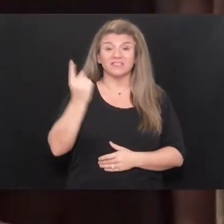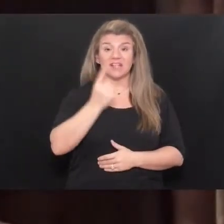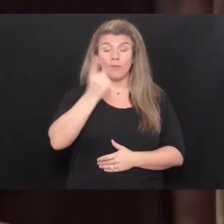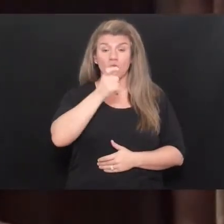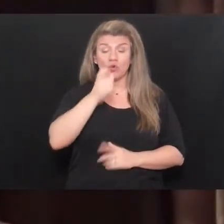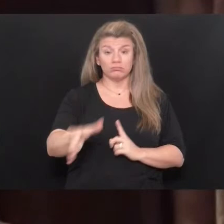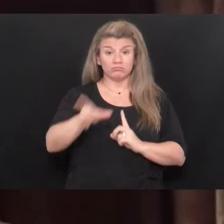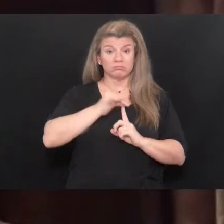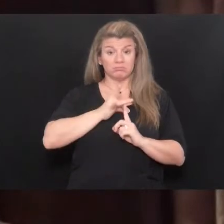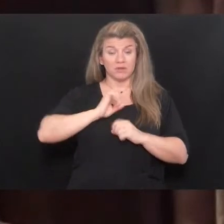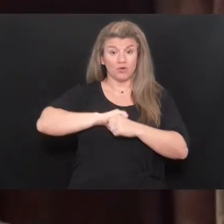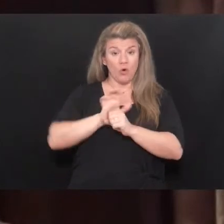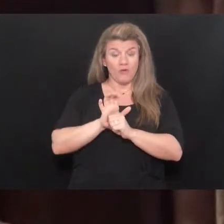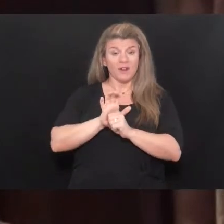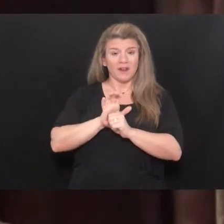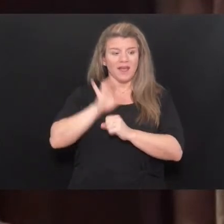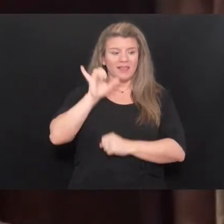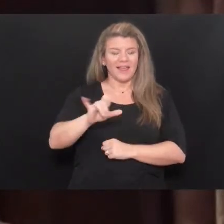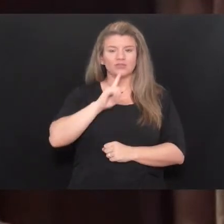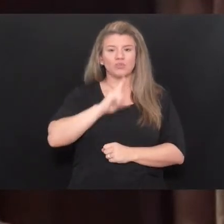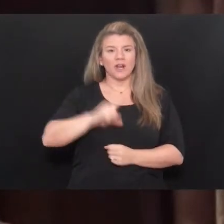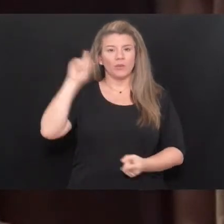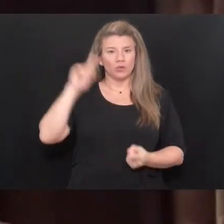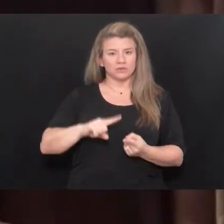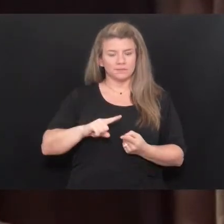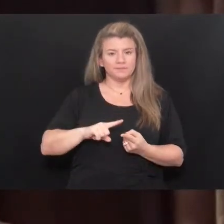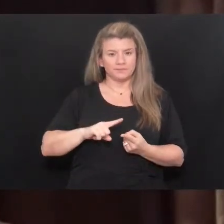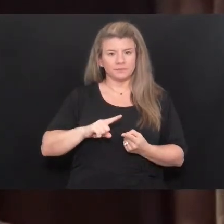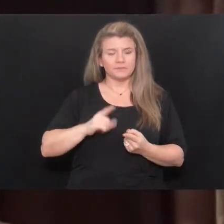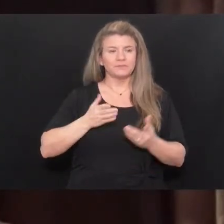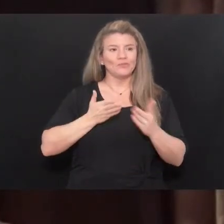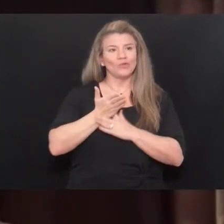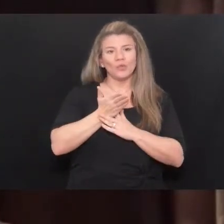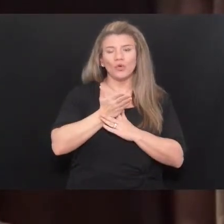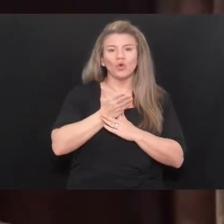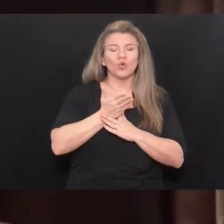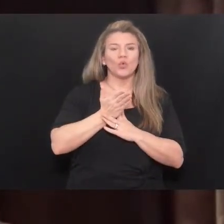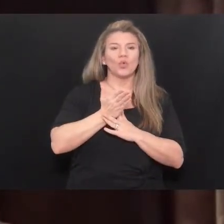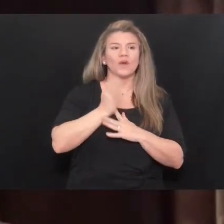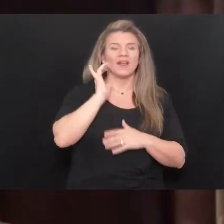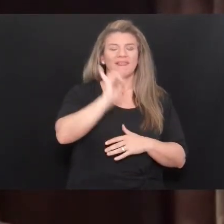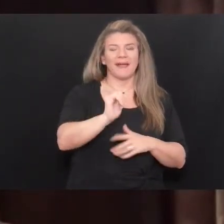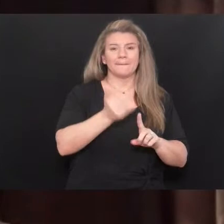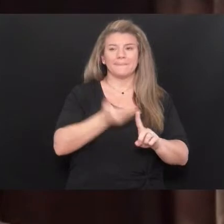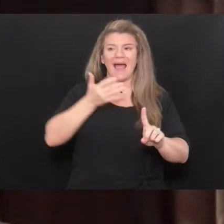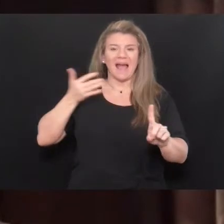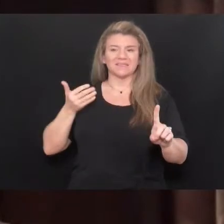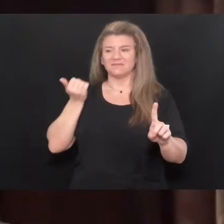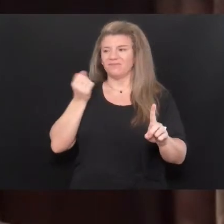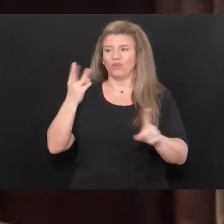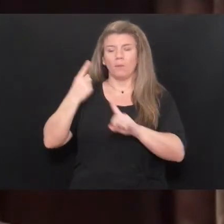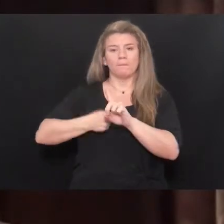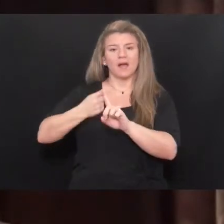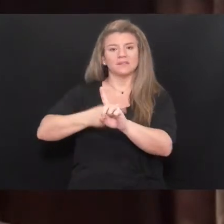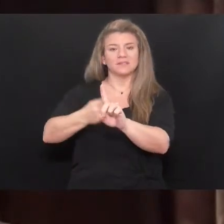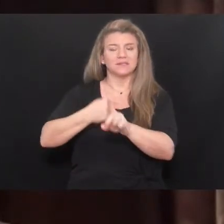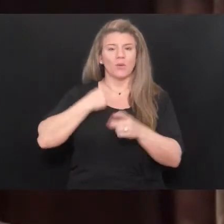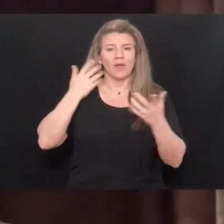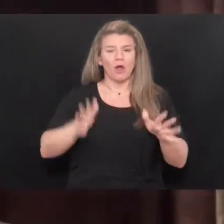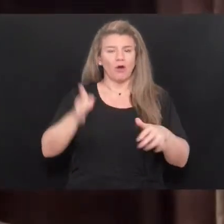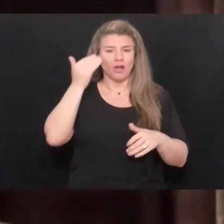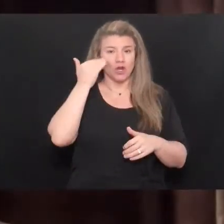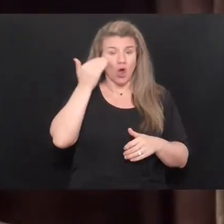with COVID-19 has really reduced over the past several months, and we know that our 10